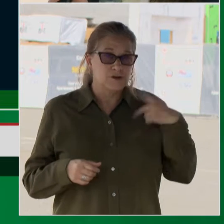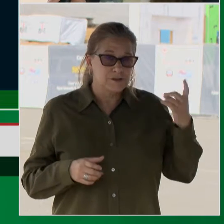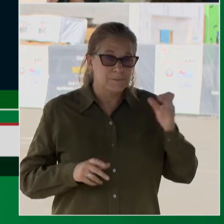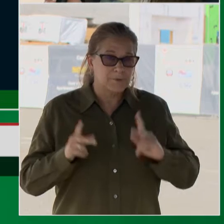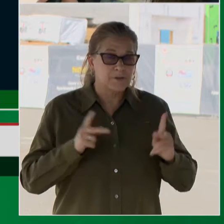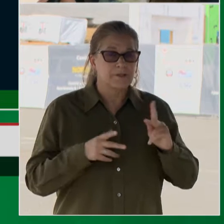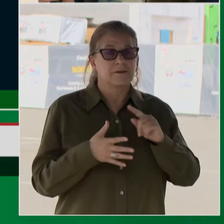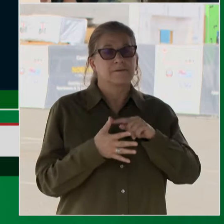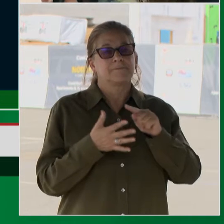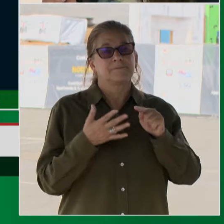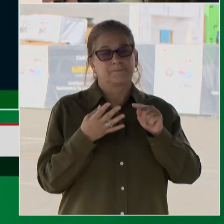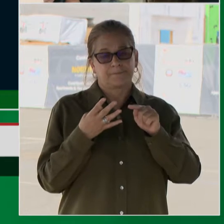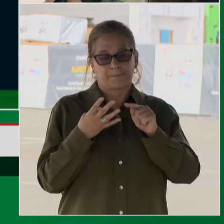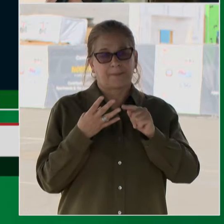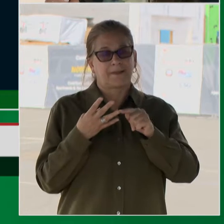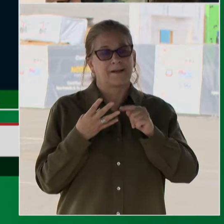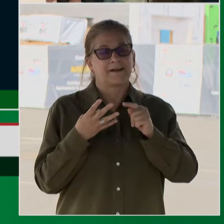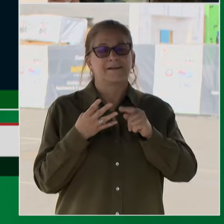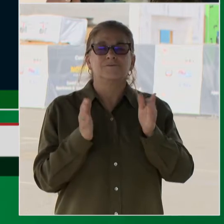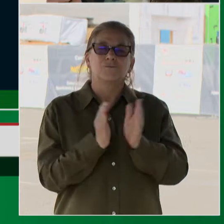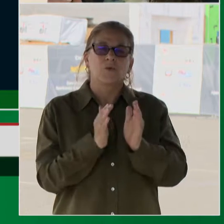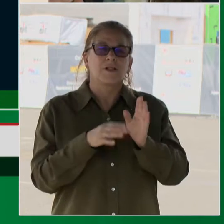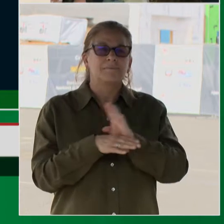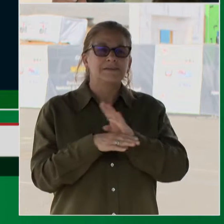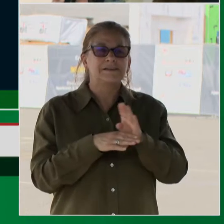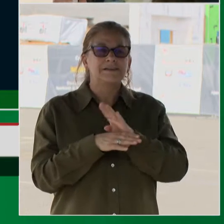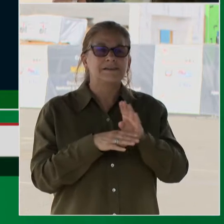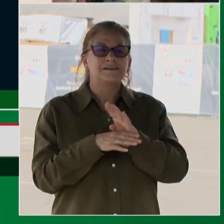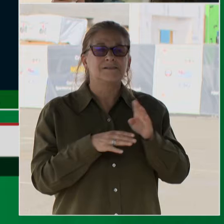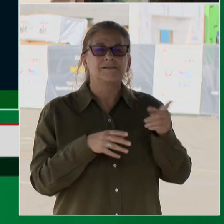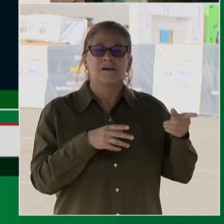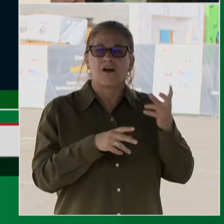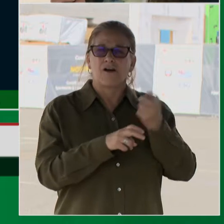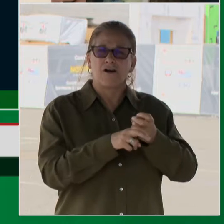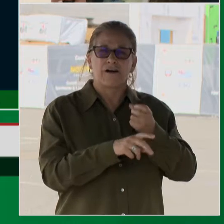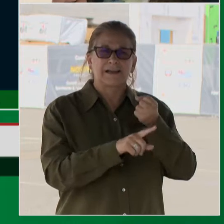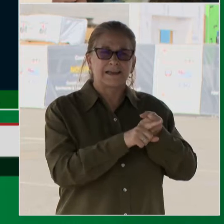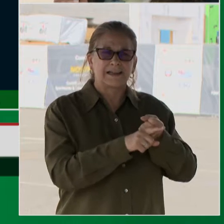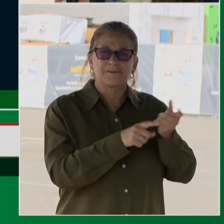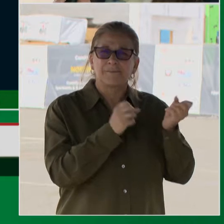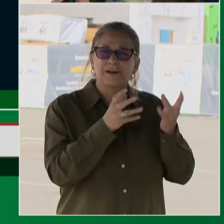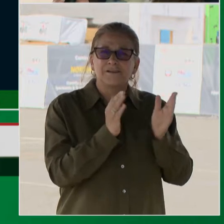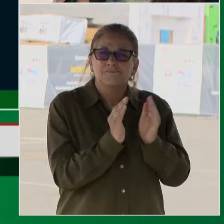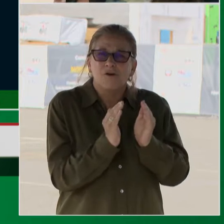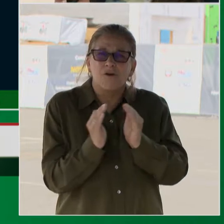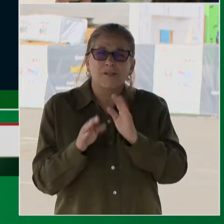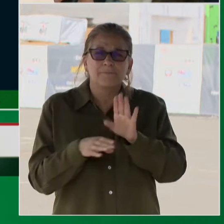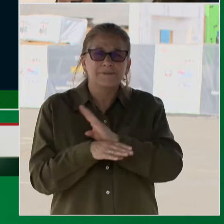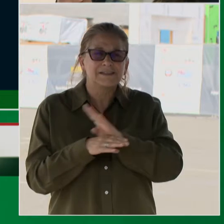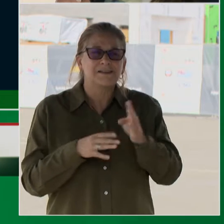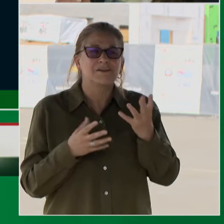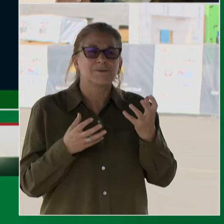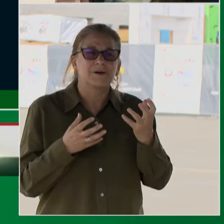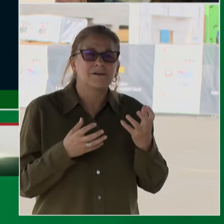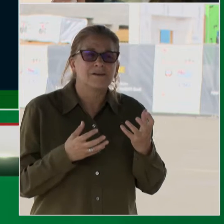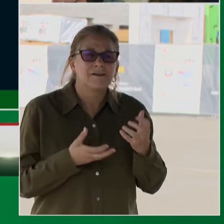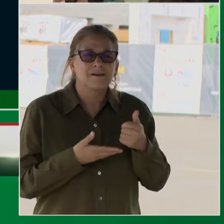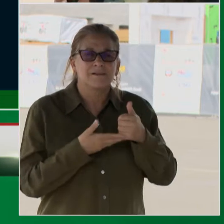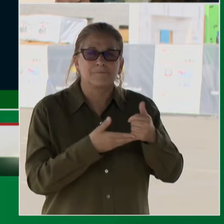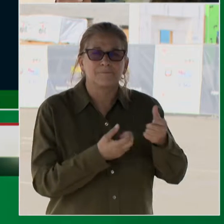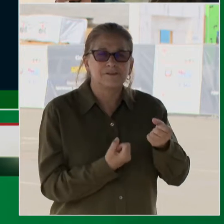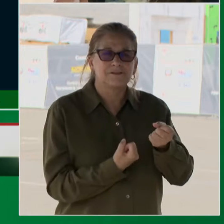the businesses and the sectors that have been hard hit by the pandemic. And so that includes supporting our small